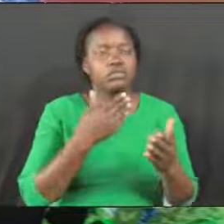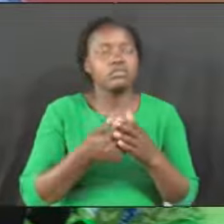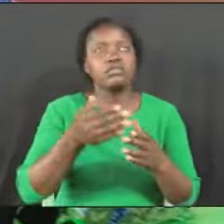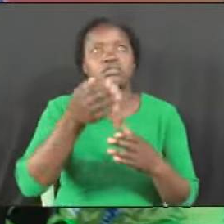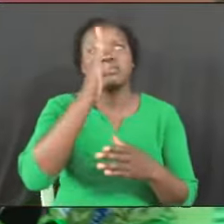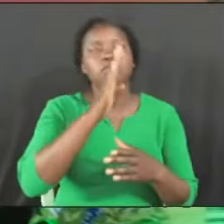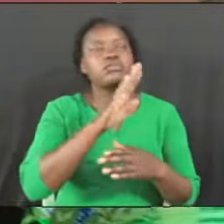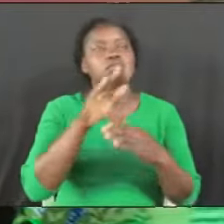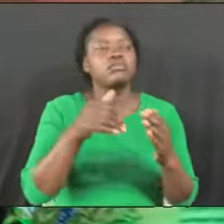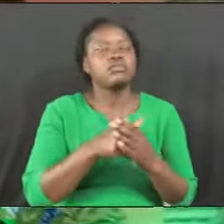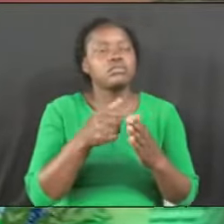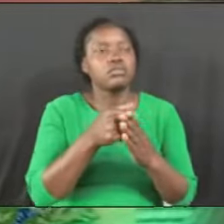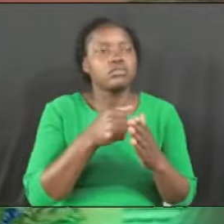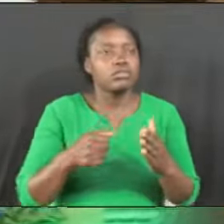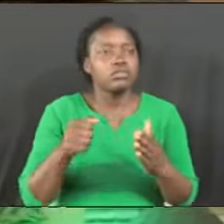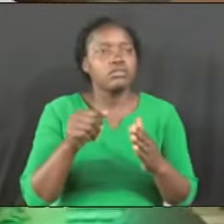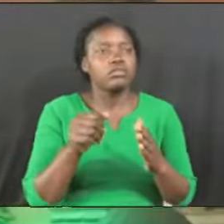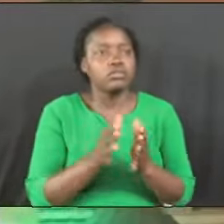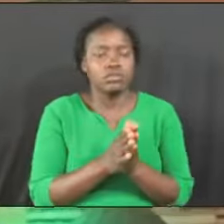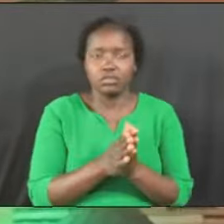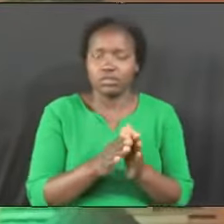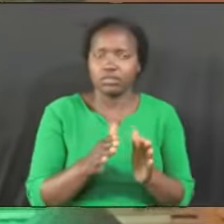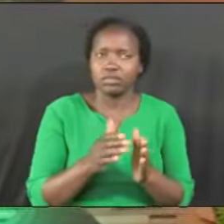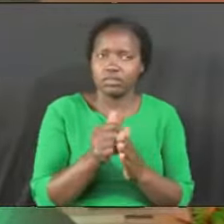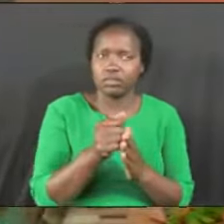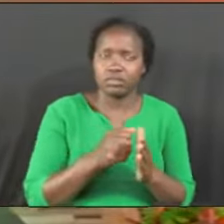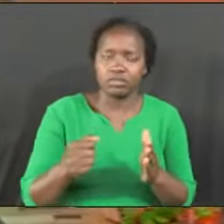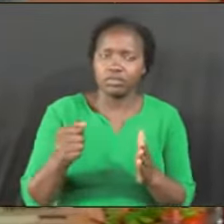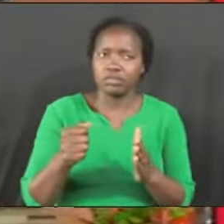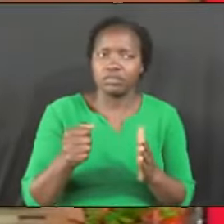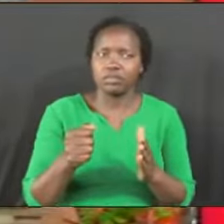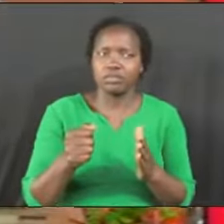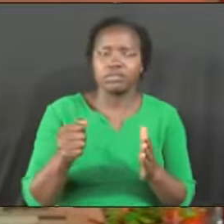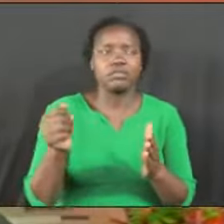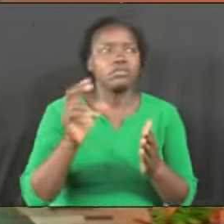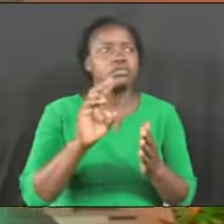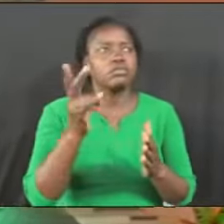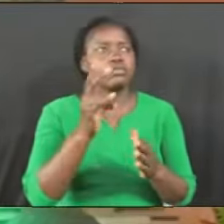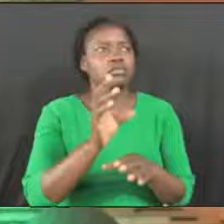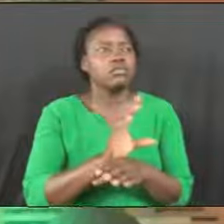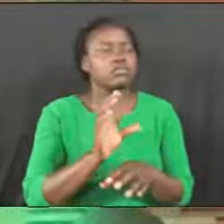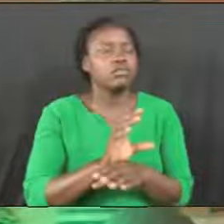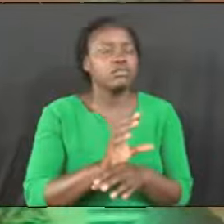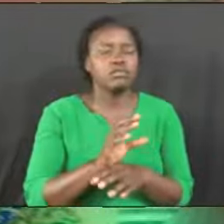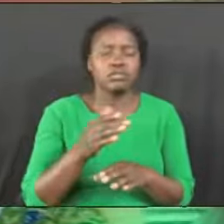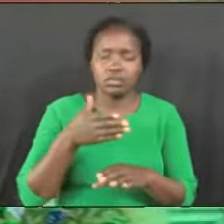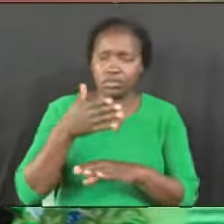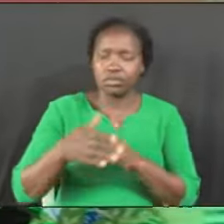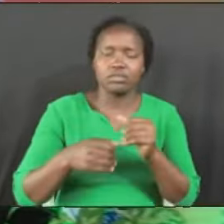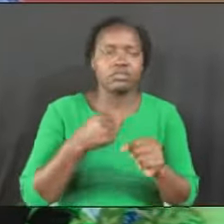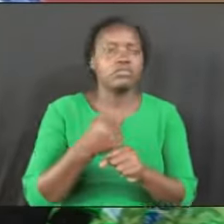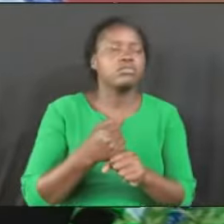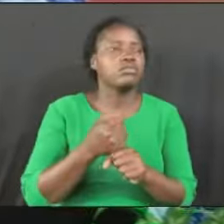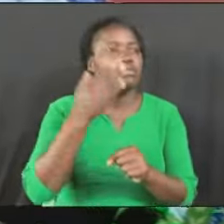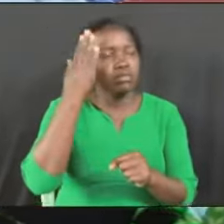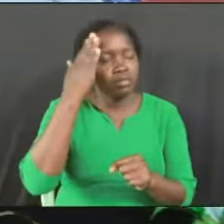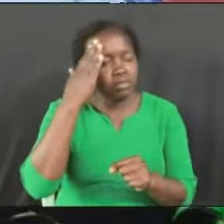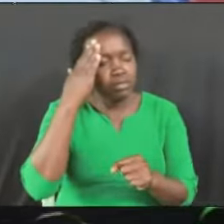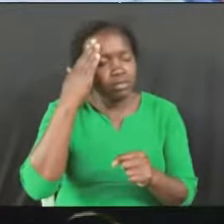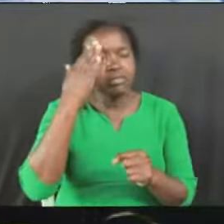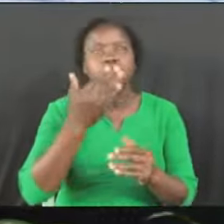doors he's opened within the Seventh-day Adventist Church and within other denominations. I thank God that he has given